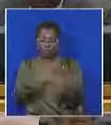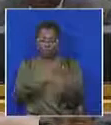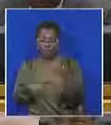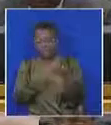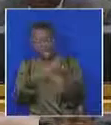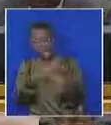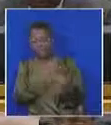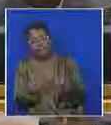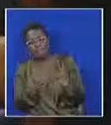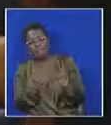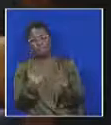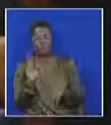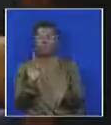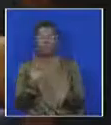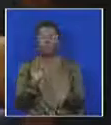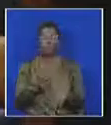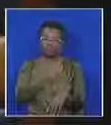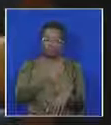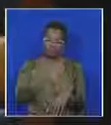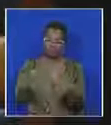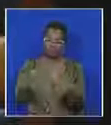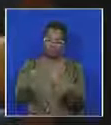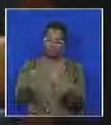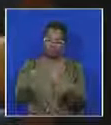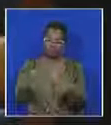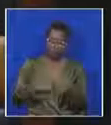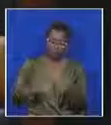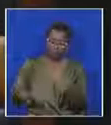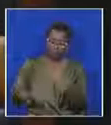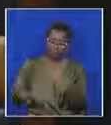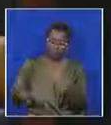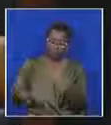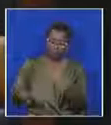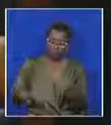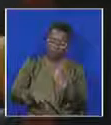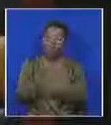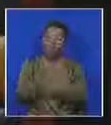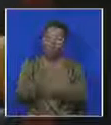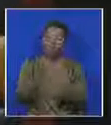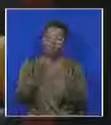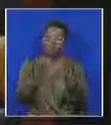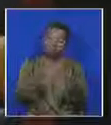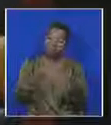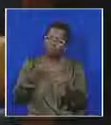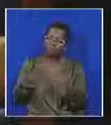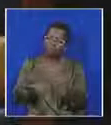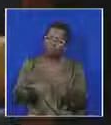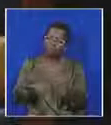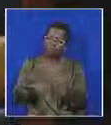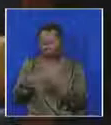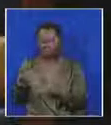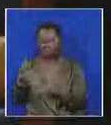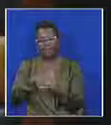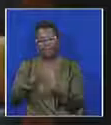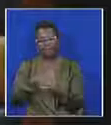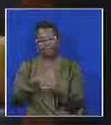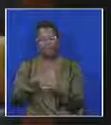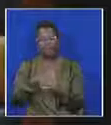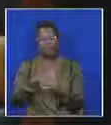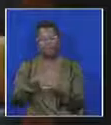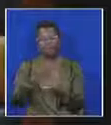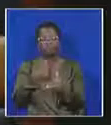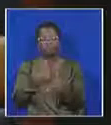condition to that. Honourable Deputy President actually withdrew, and then he went on to make another statement from which